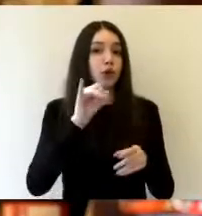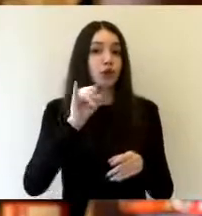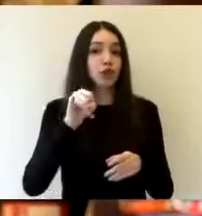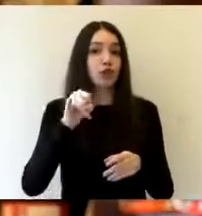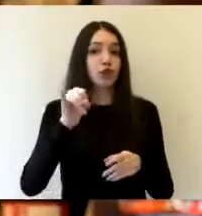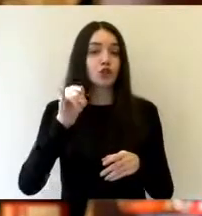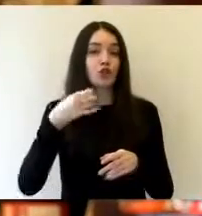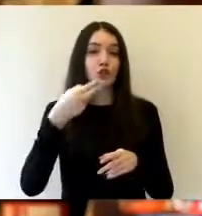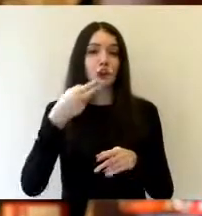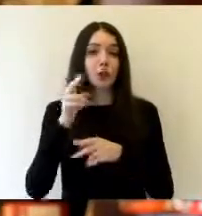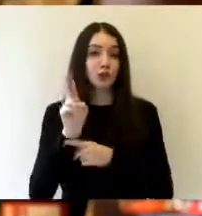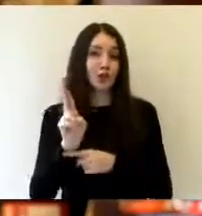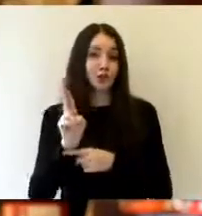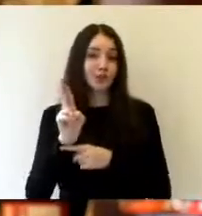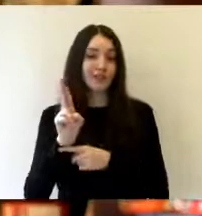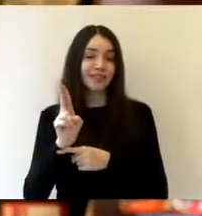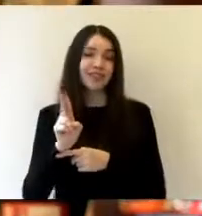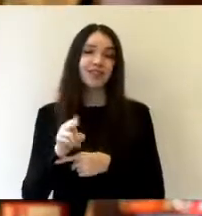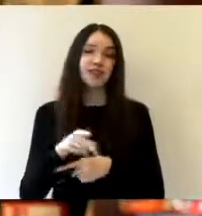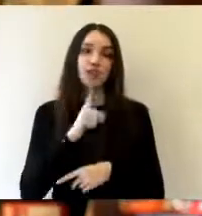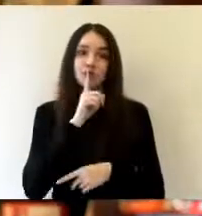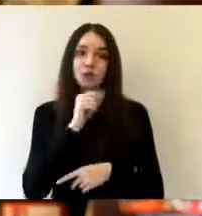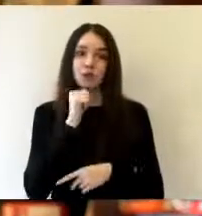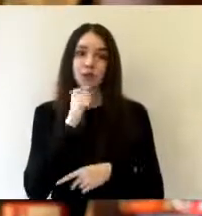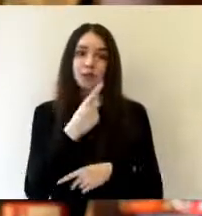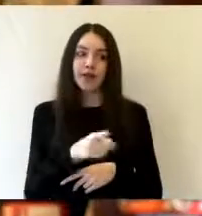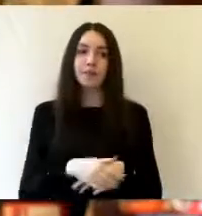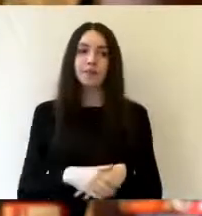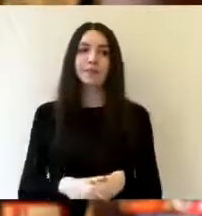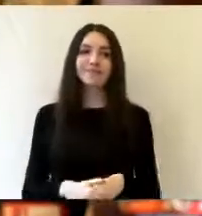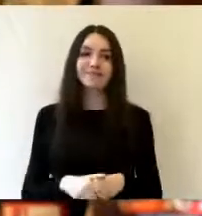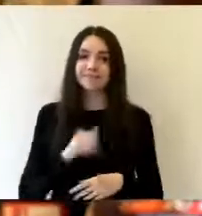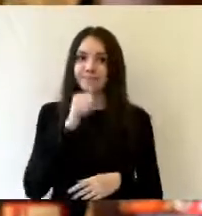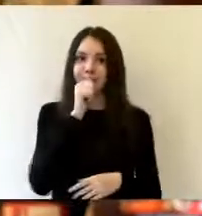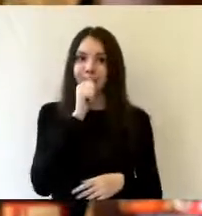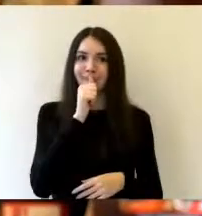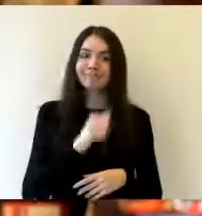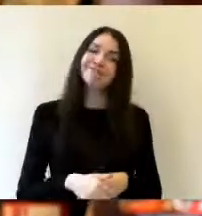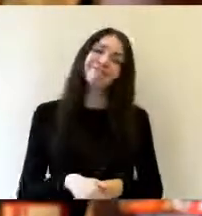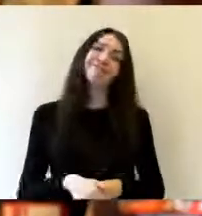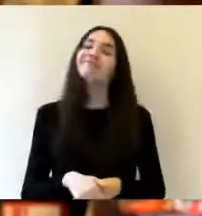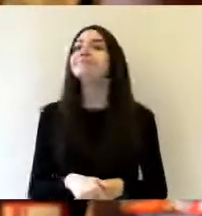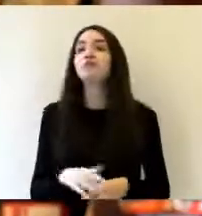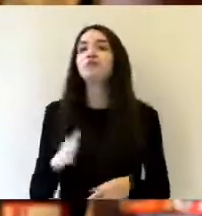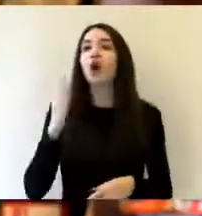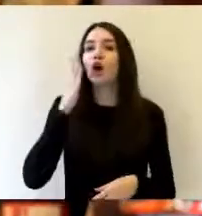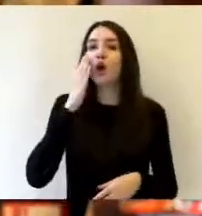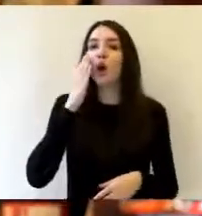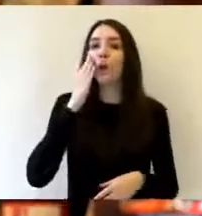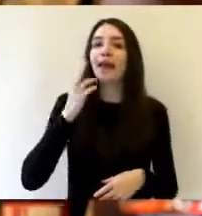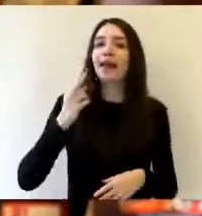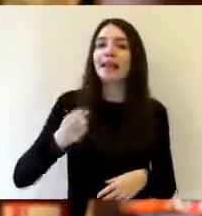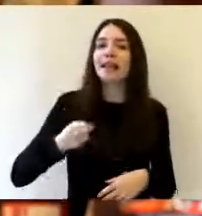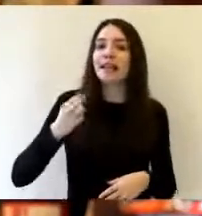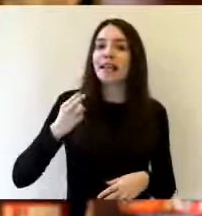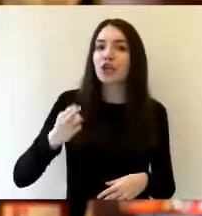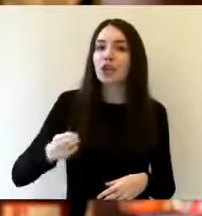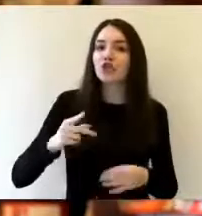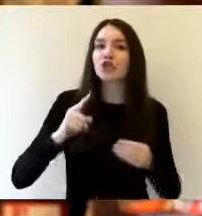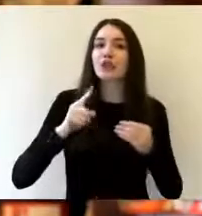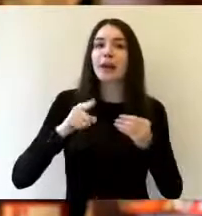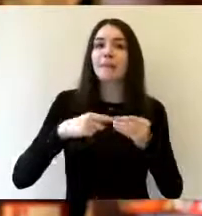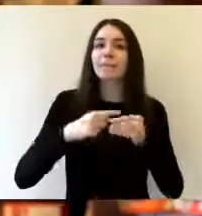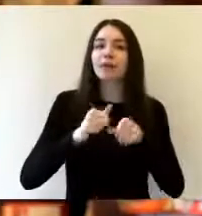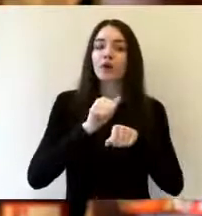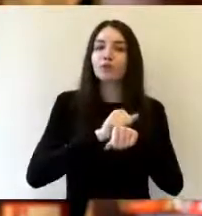oops. It's just you and I, right? Yeah. So having that history, or knowing that the piece of stone that I'm carving, something that